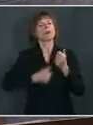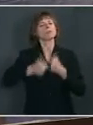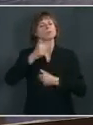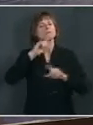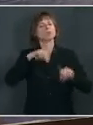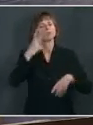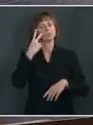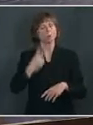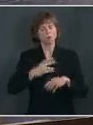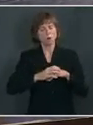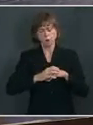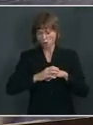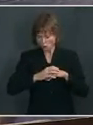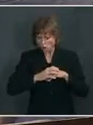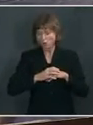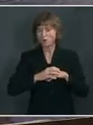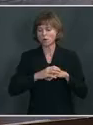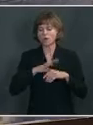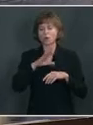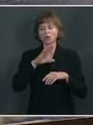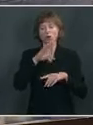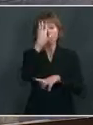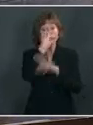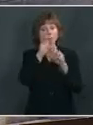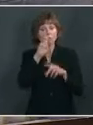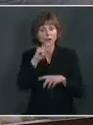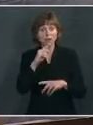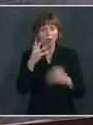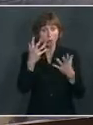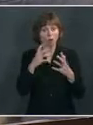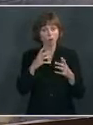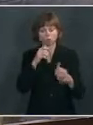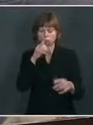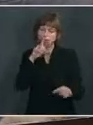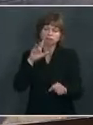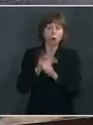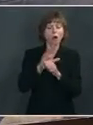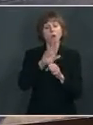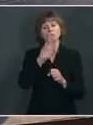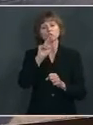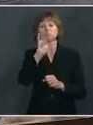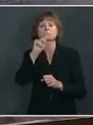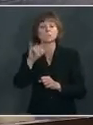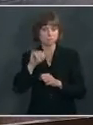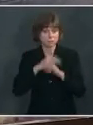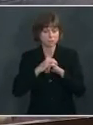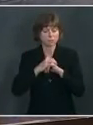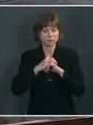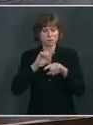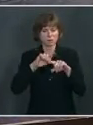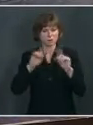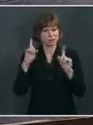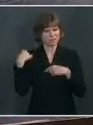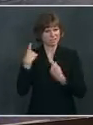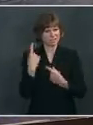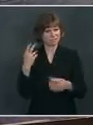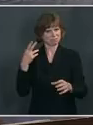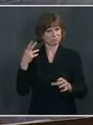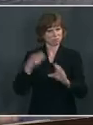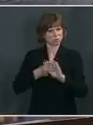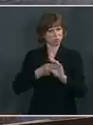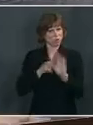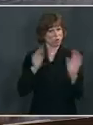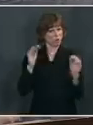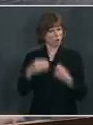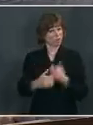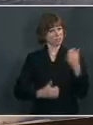Biden ran on a pledge to restore unity. He promised on Inauguration Day he'd be a president for all Americans, but since he's gotten into office, he's been